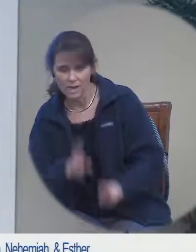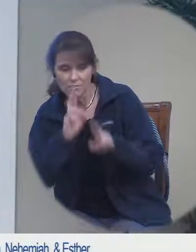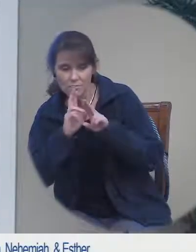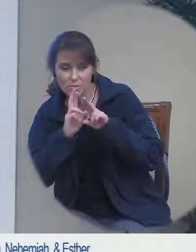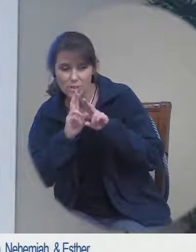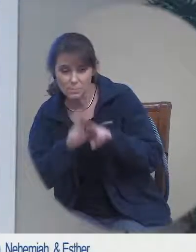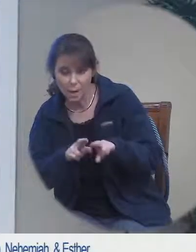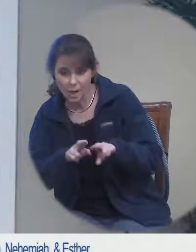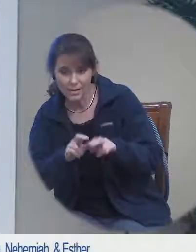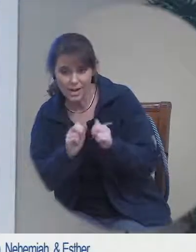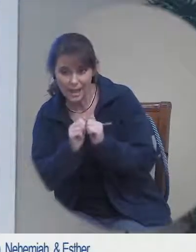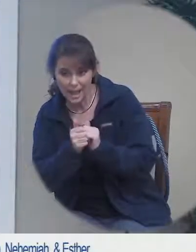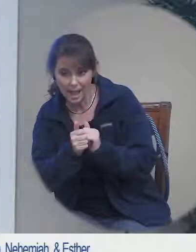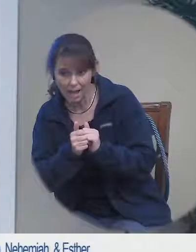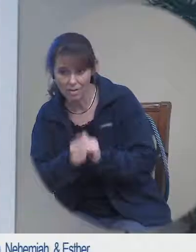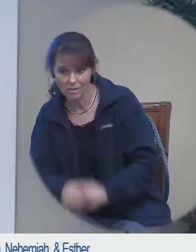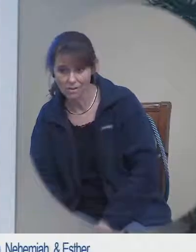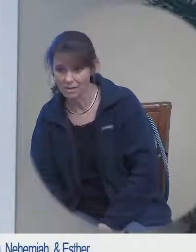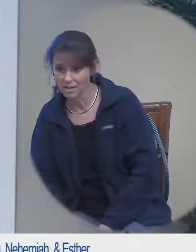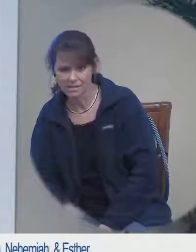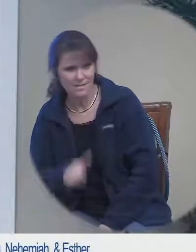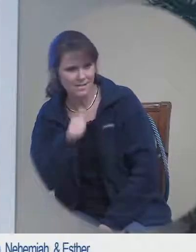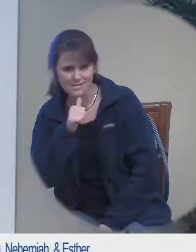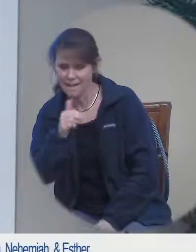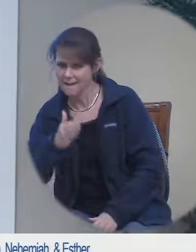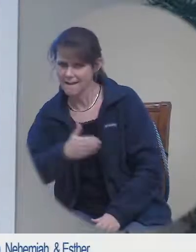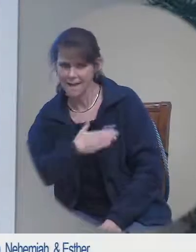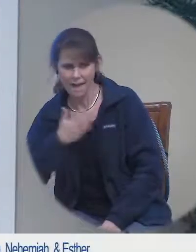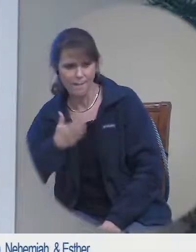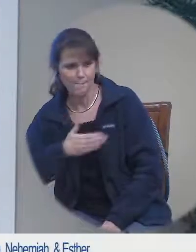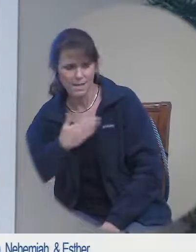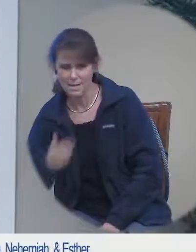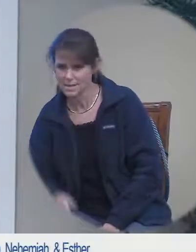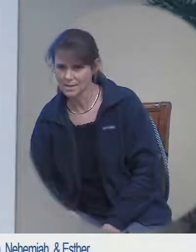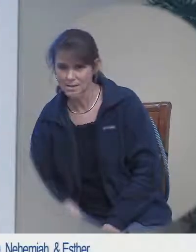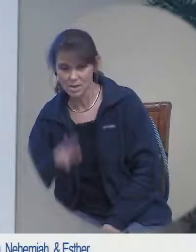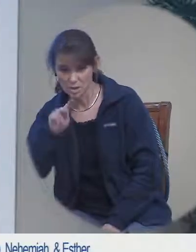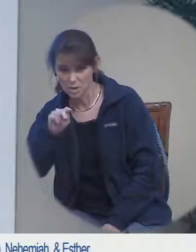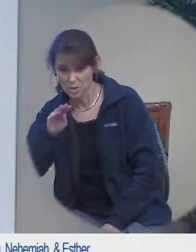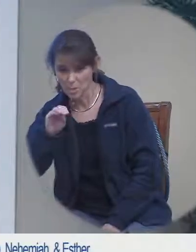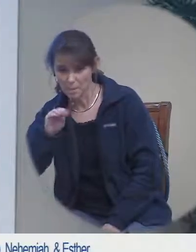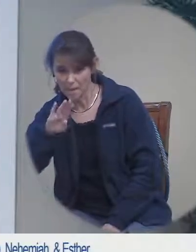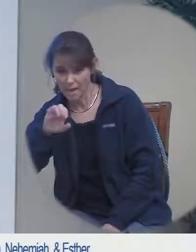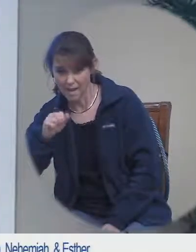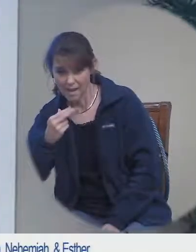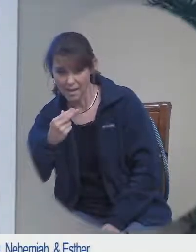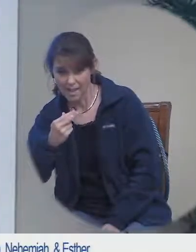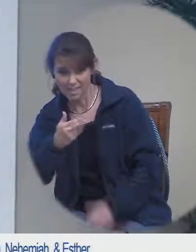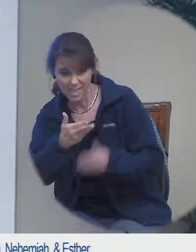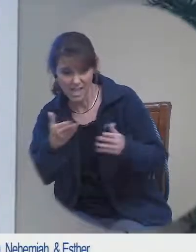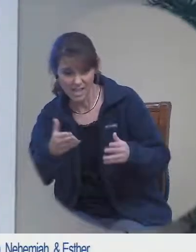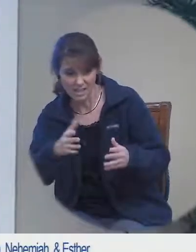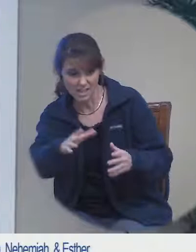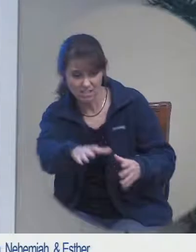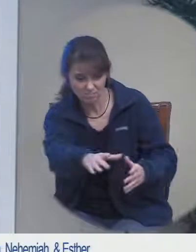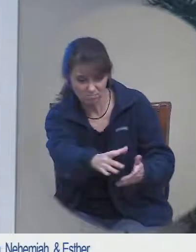evil in verse 8. It was displeasing to me, so I threw all of Tobiah's household goods out of the